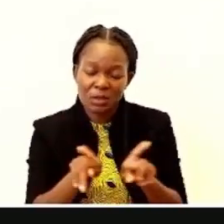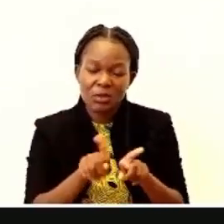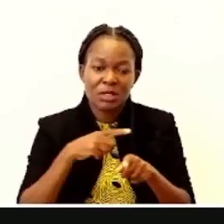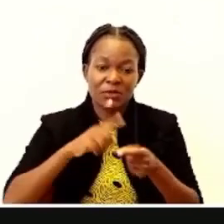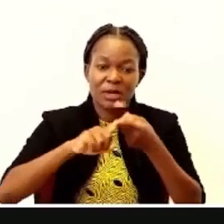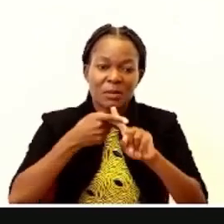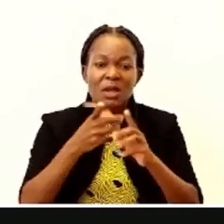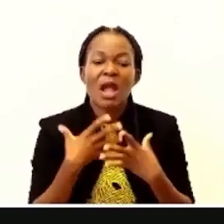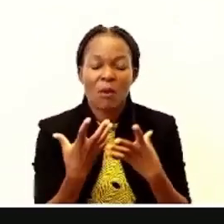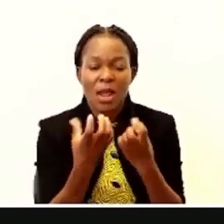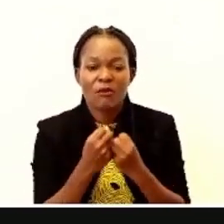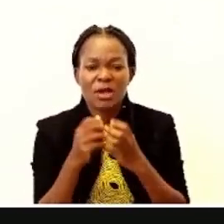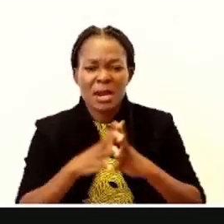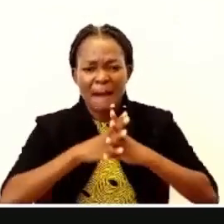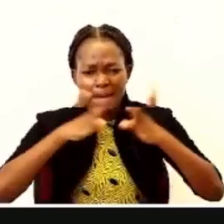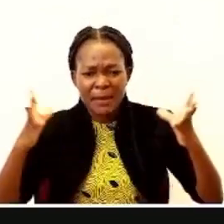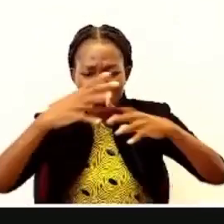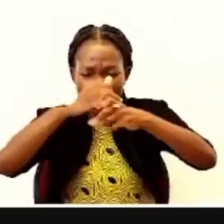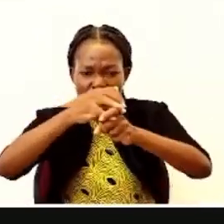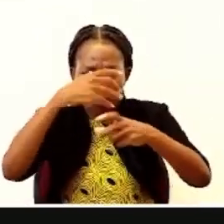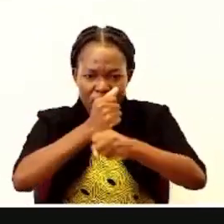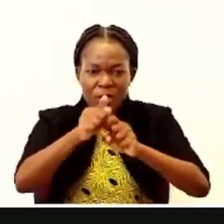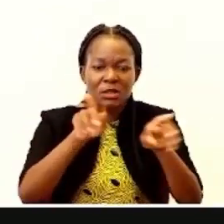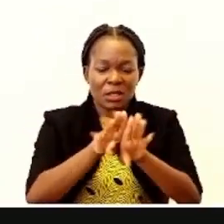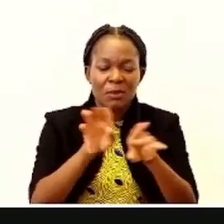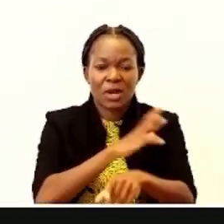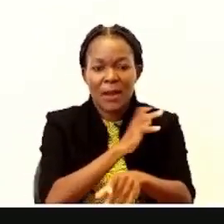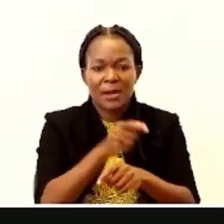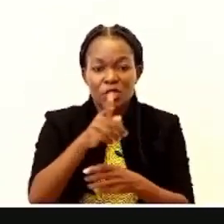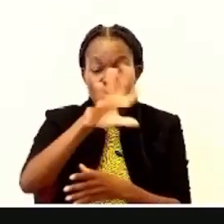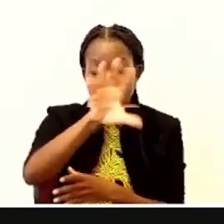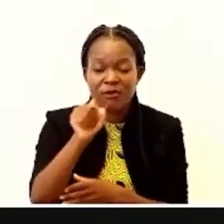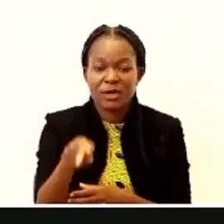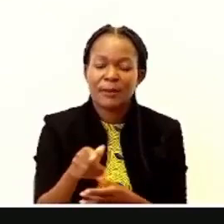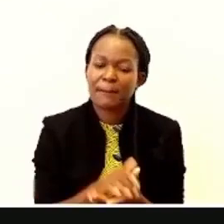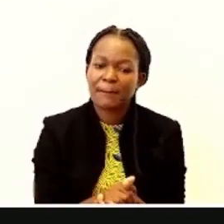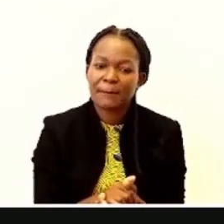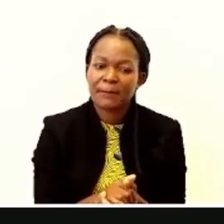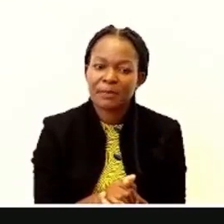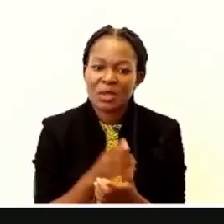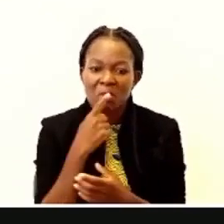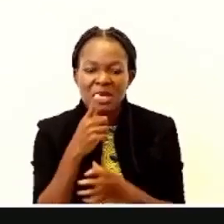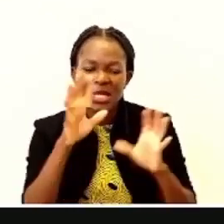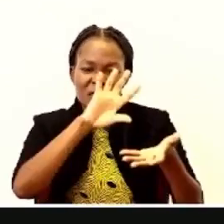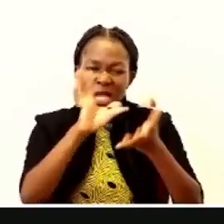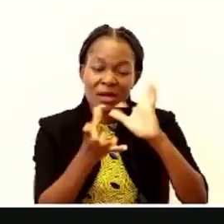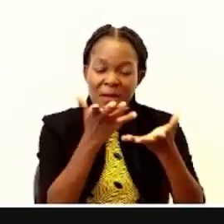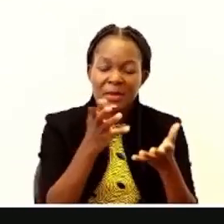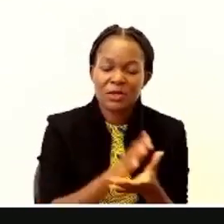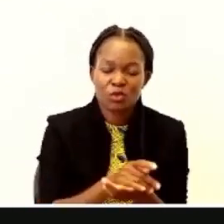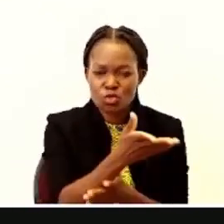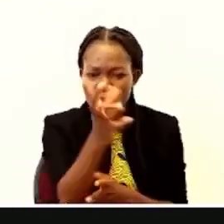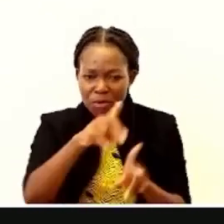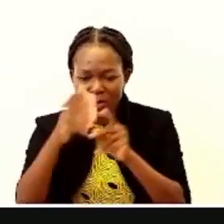weak institutional and regulatory capacity in the continent of Africa. We're talking about climate, but do you guys know